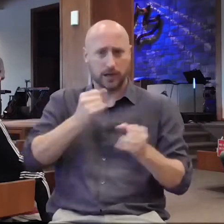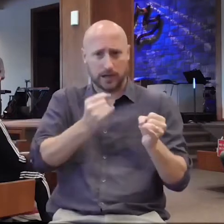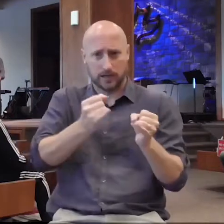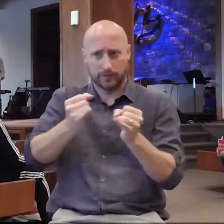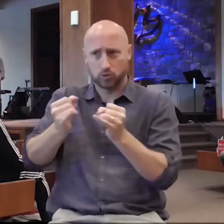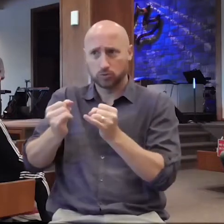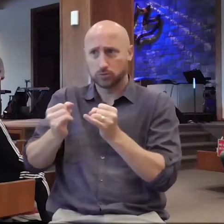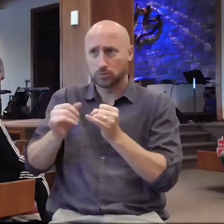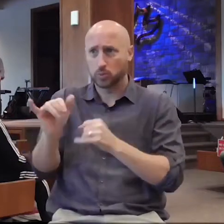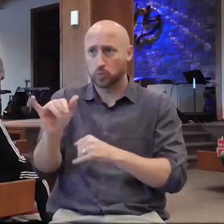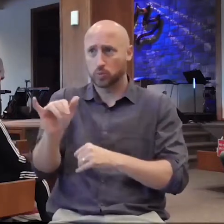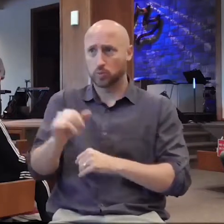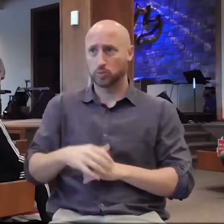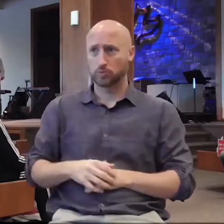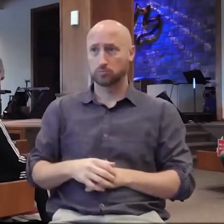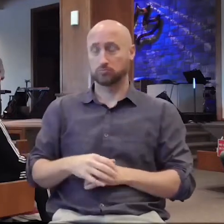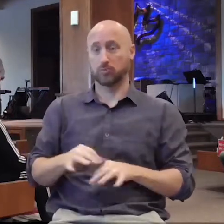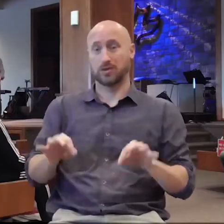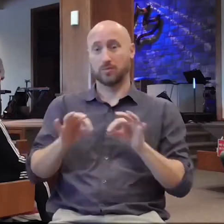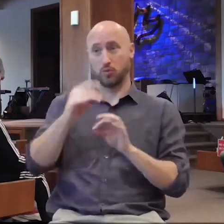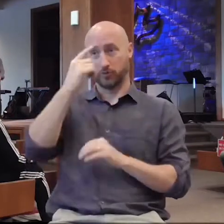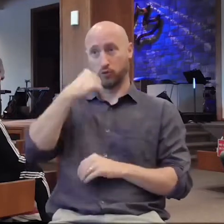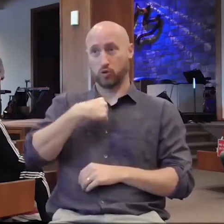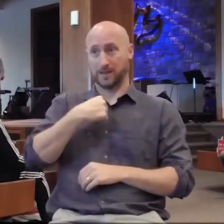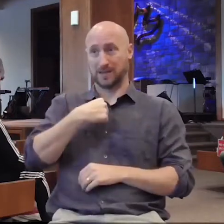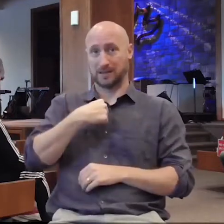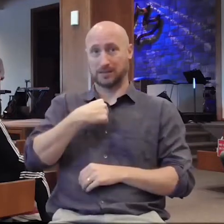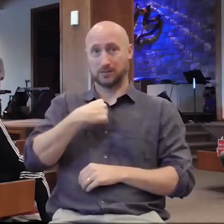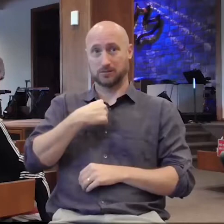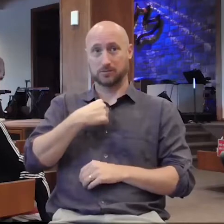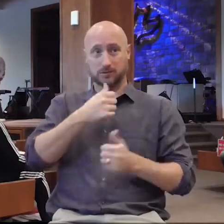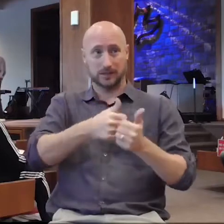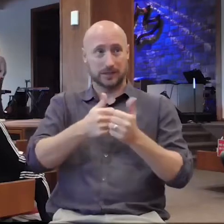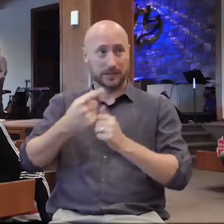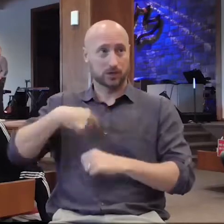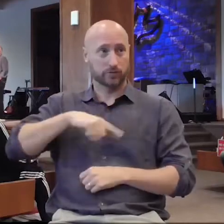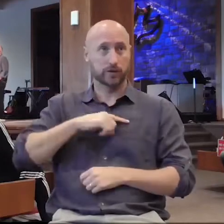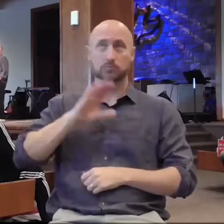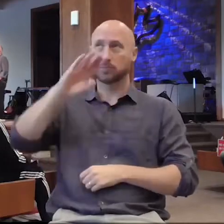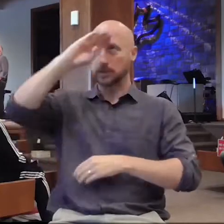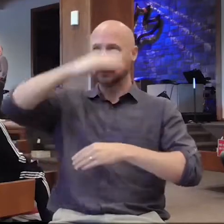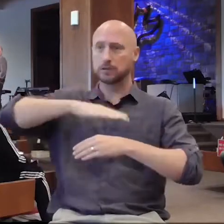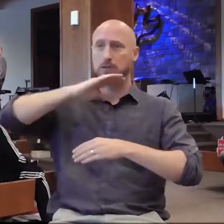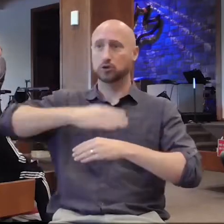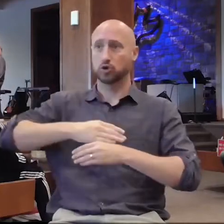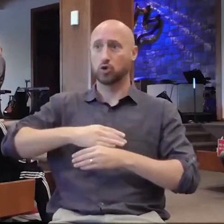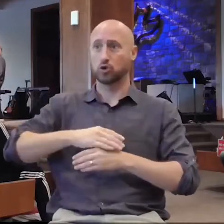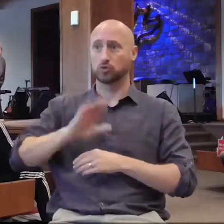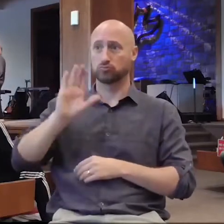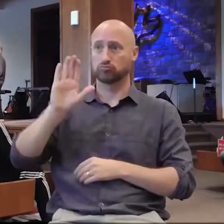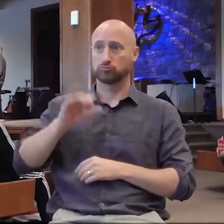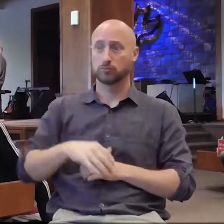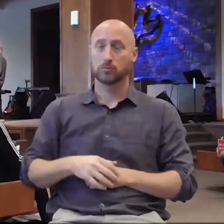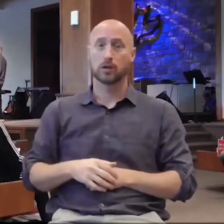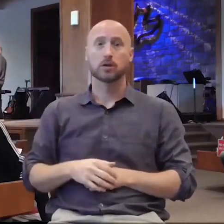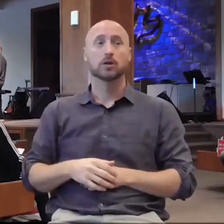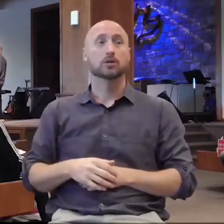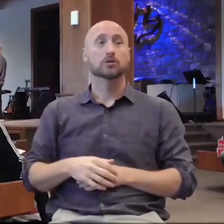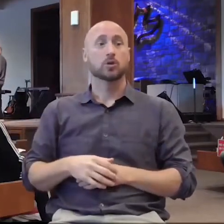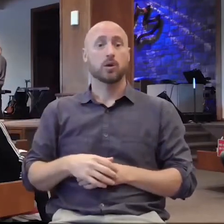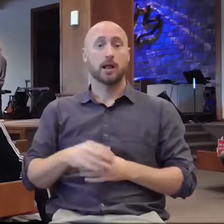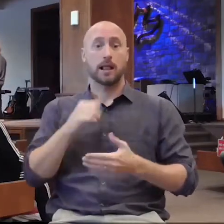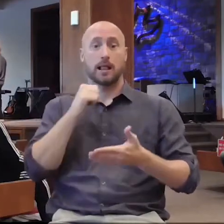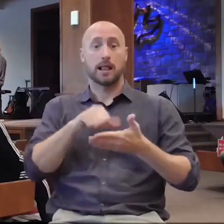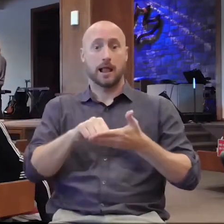individuals. Important to me. Important to each of us as sons and daughters. Because at the end of each letter it